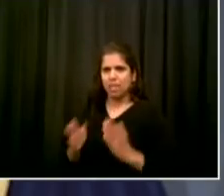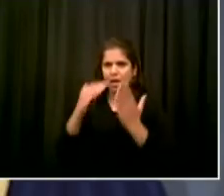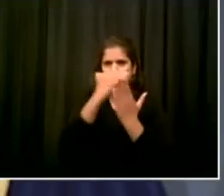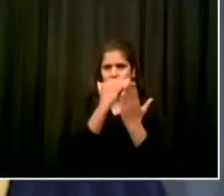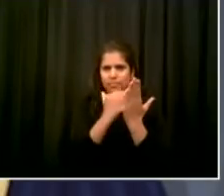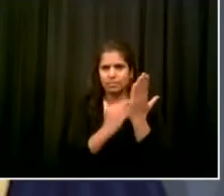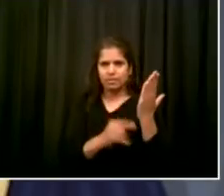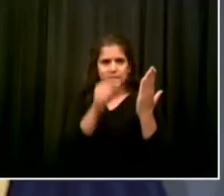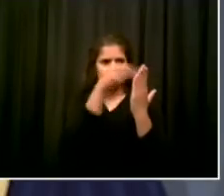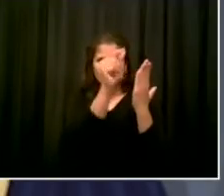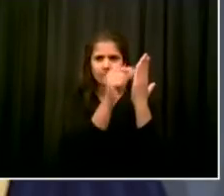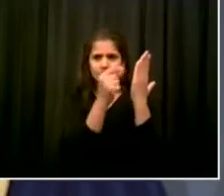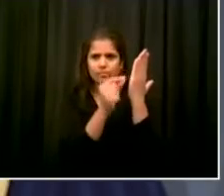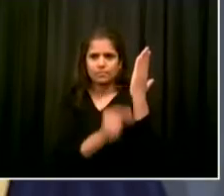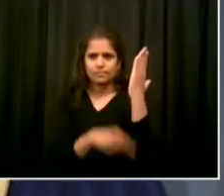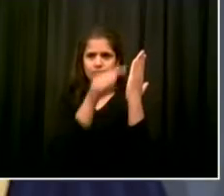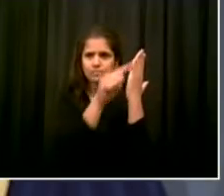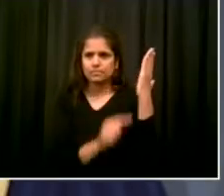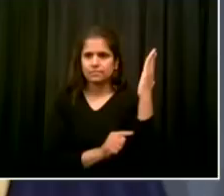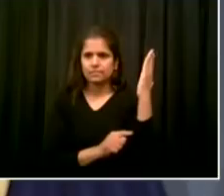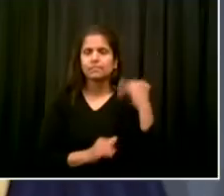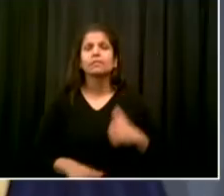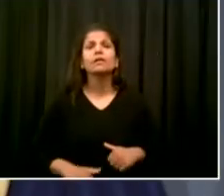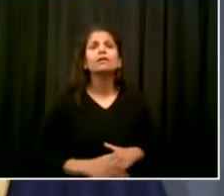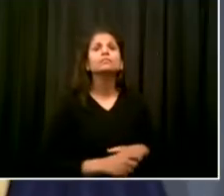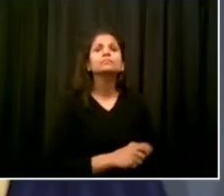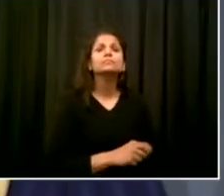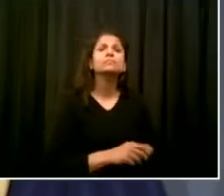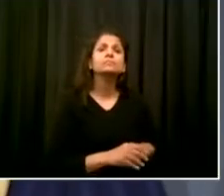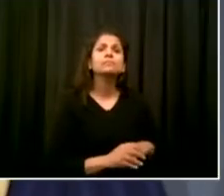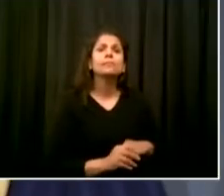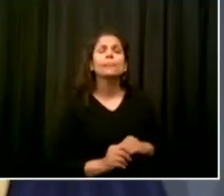this in the true perspective, in my view.